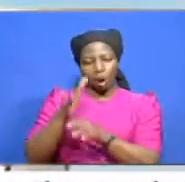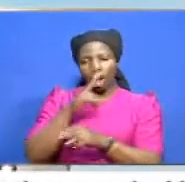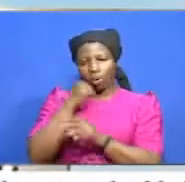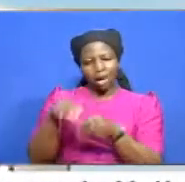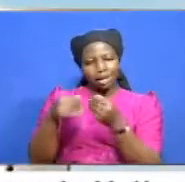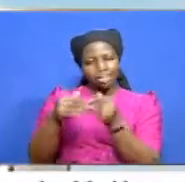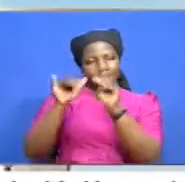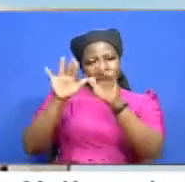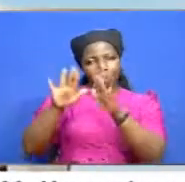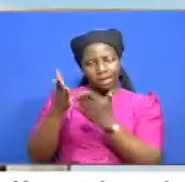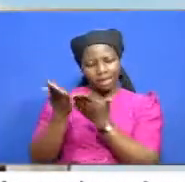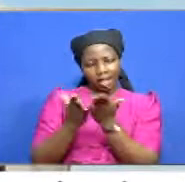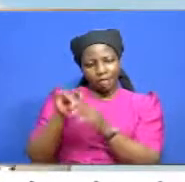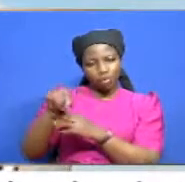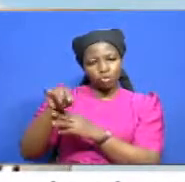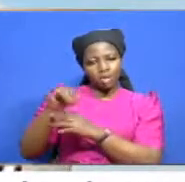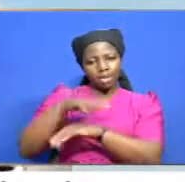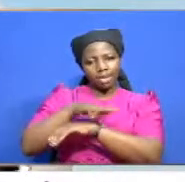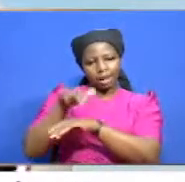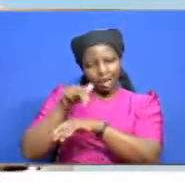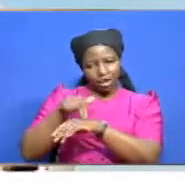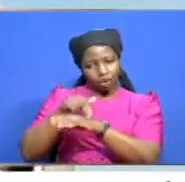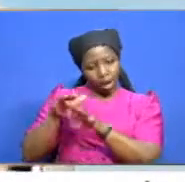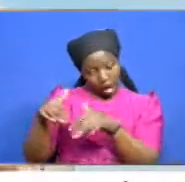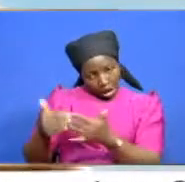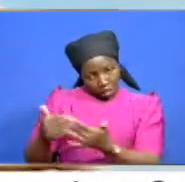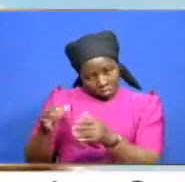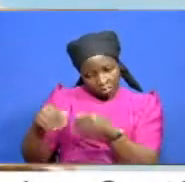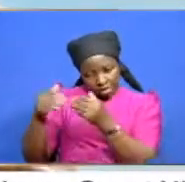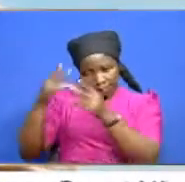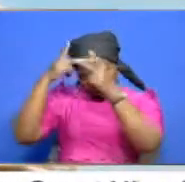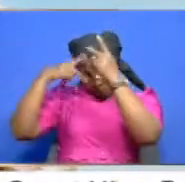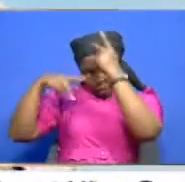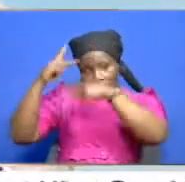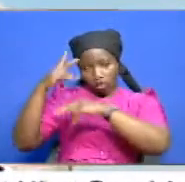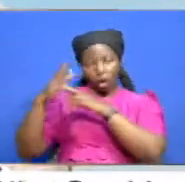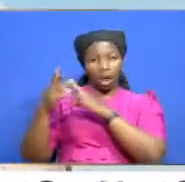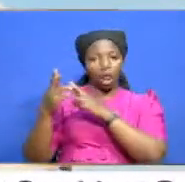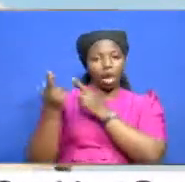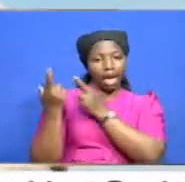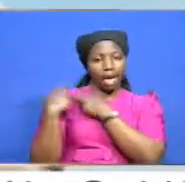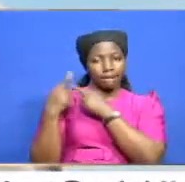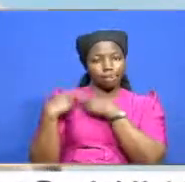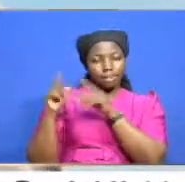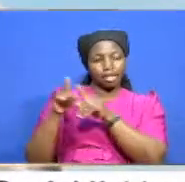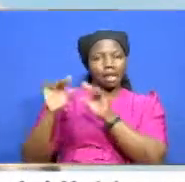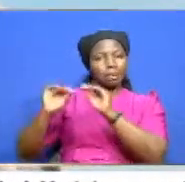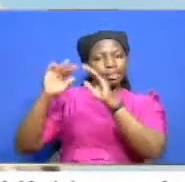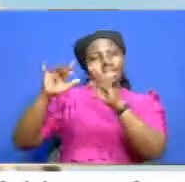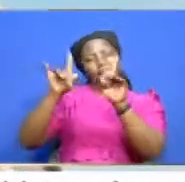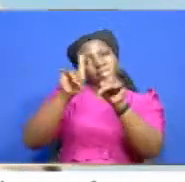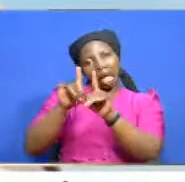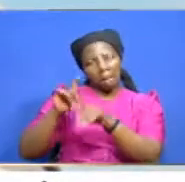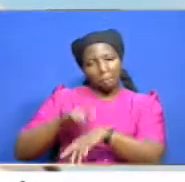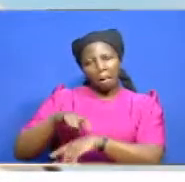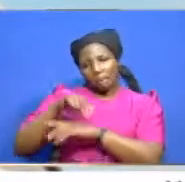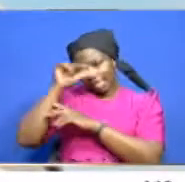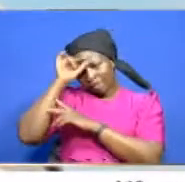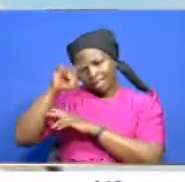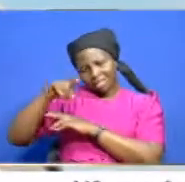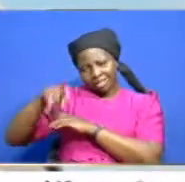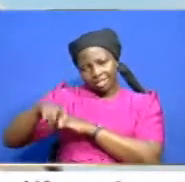this nation in terms of offering professional duty as teachers. Mm-hmm. At the same time, the government need